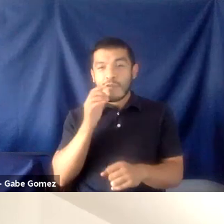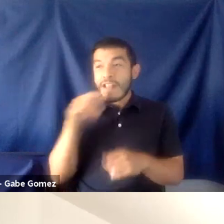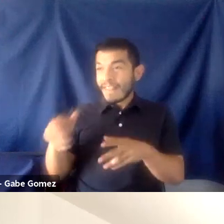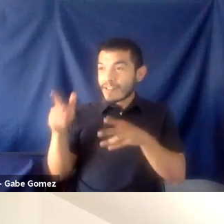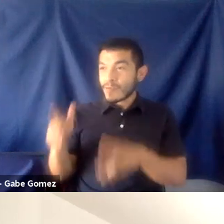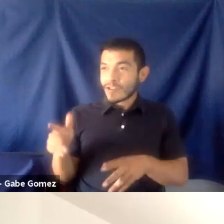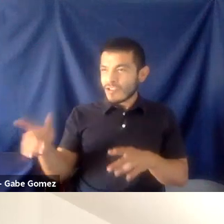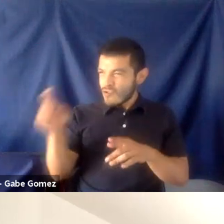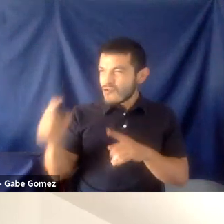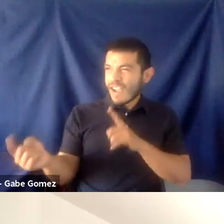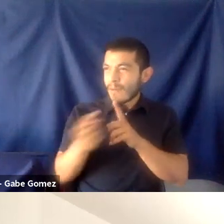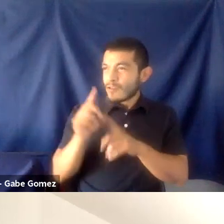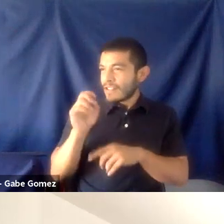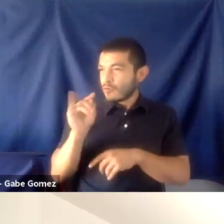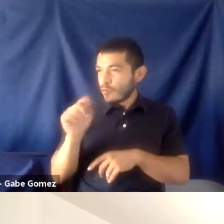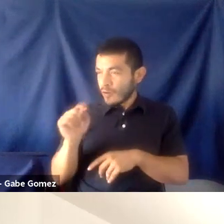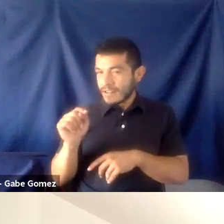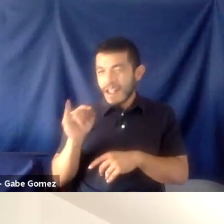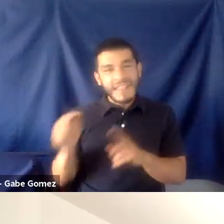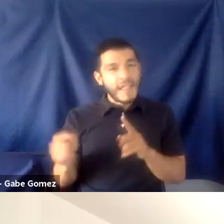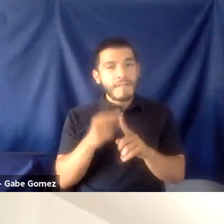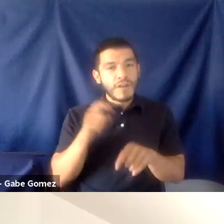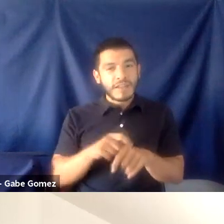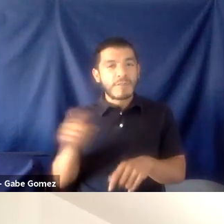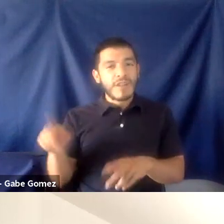should come to Detroit. And so that was like the first time she kind of